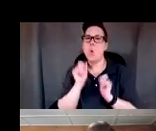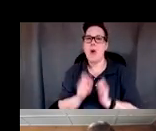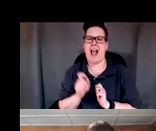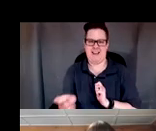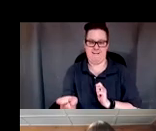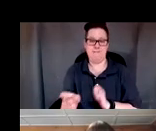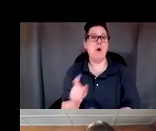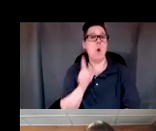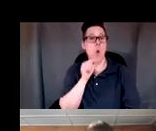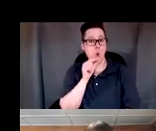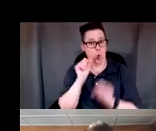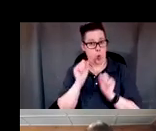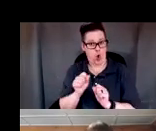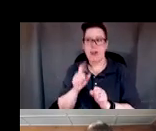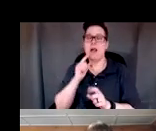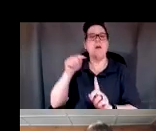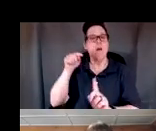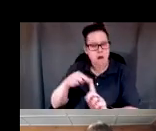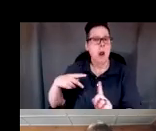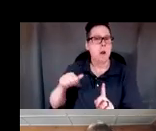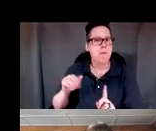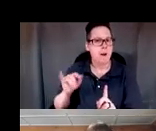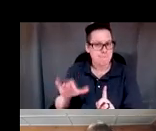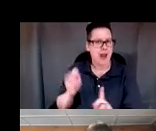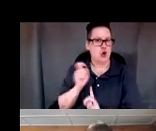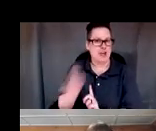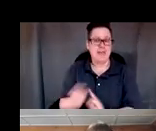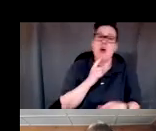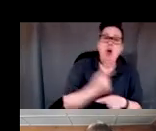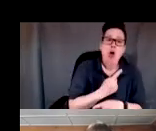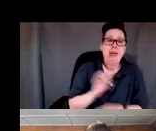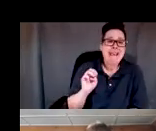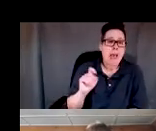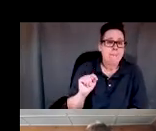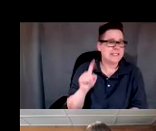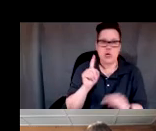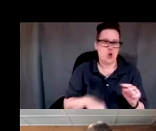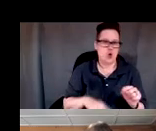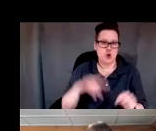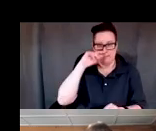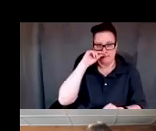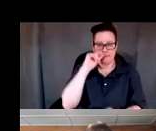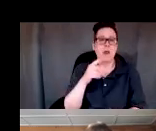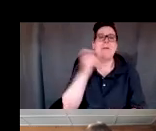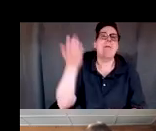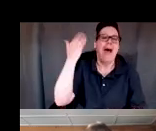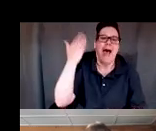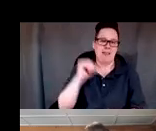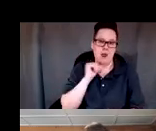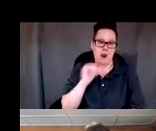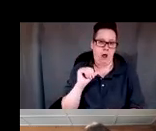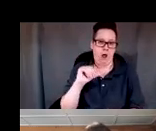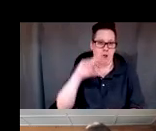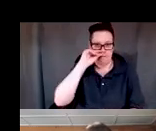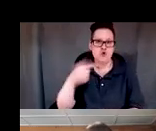only ones that could were like paramedics. Basic EMTs could not, because the only way it could be given was